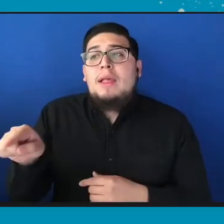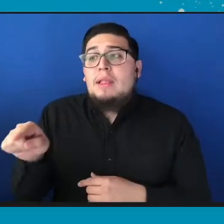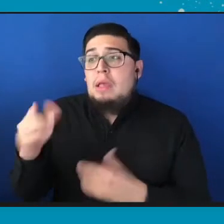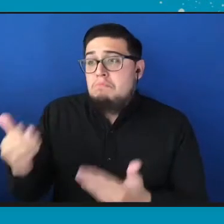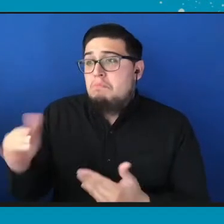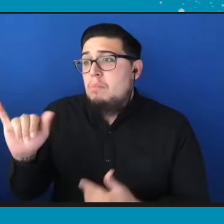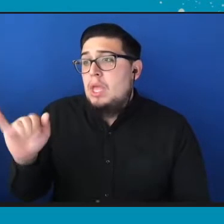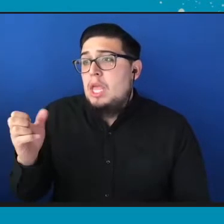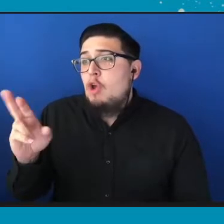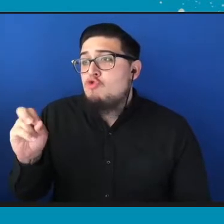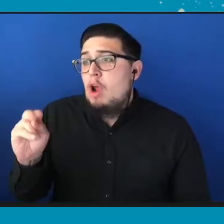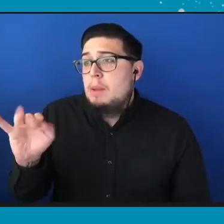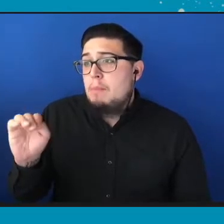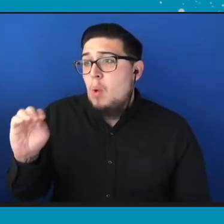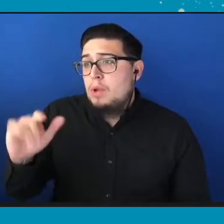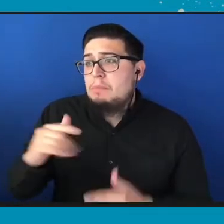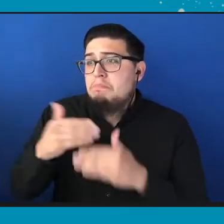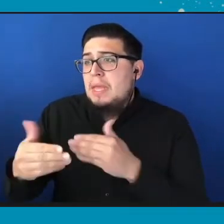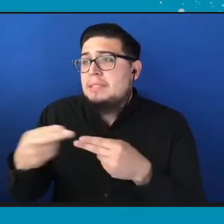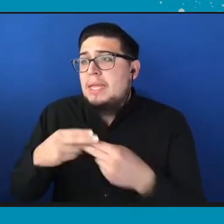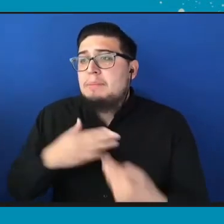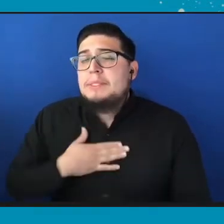you go to the next slide?